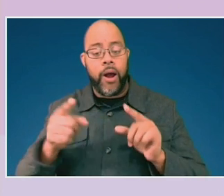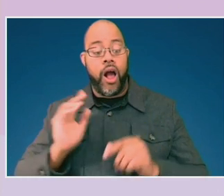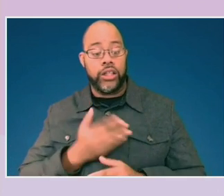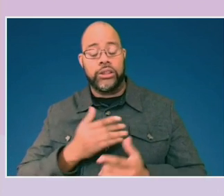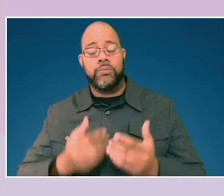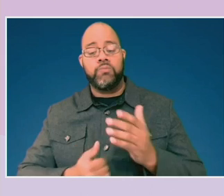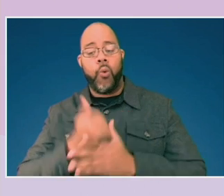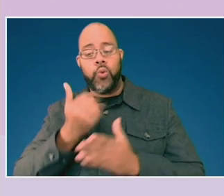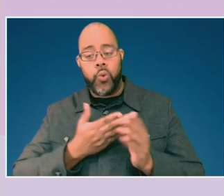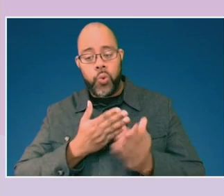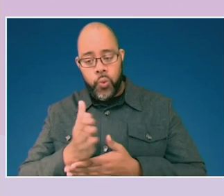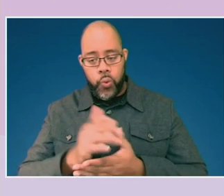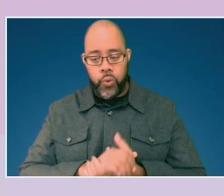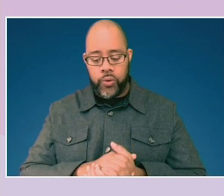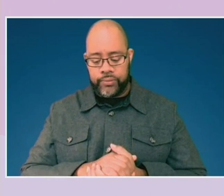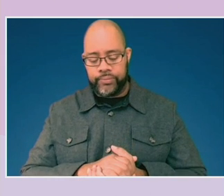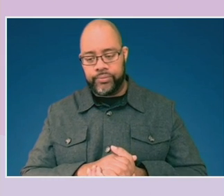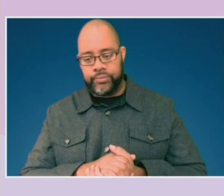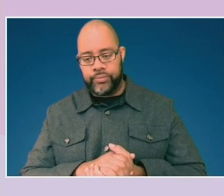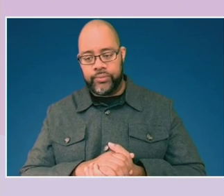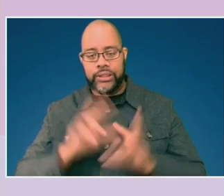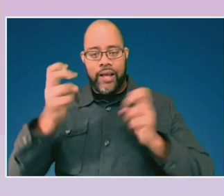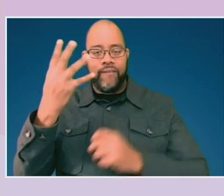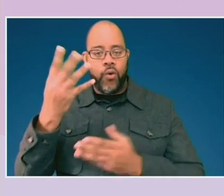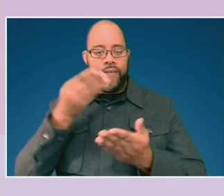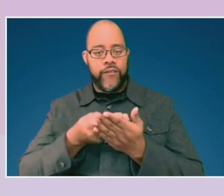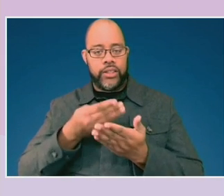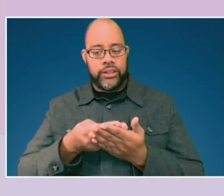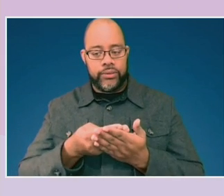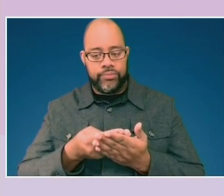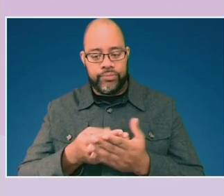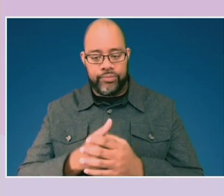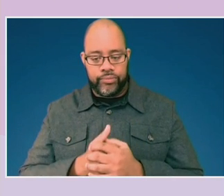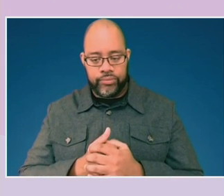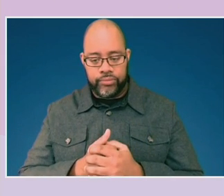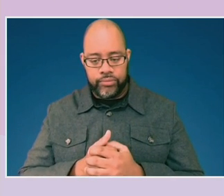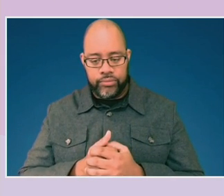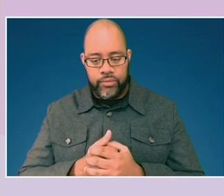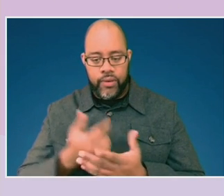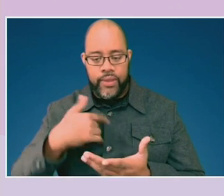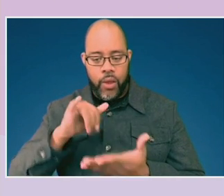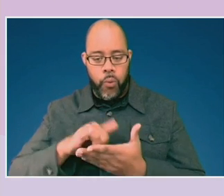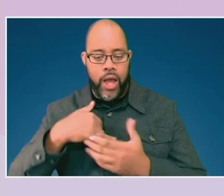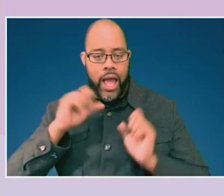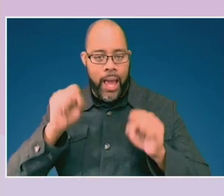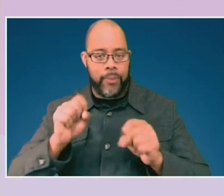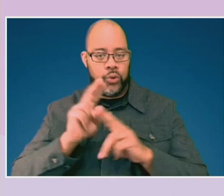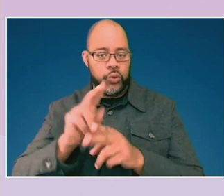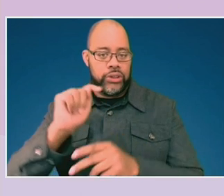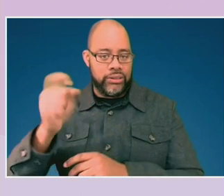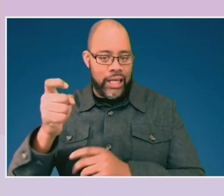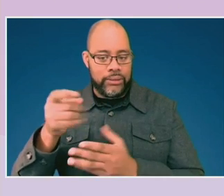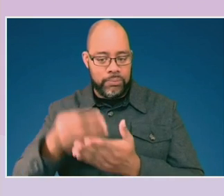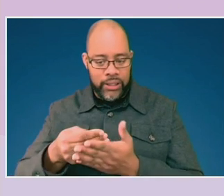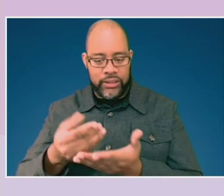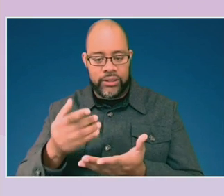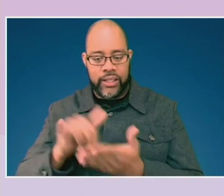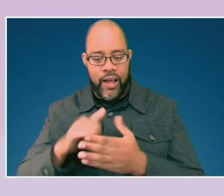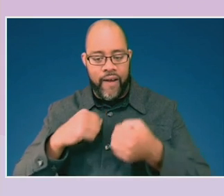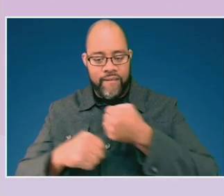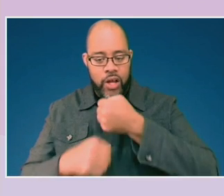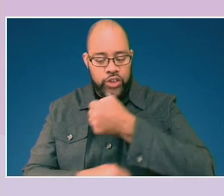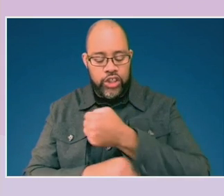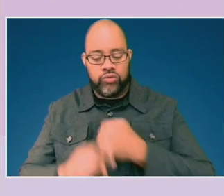through our Title IV funding, our taxing that we were able to do. And then our foundation is